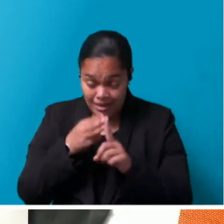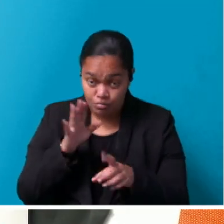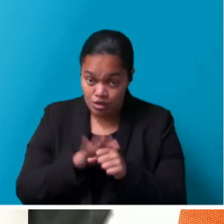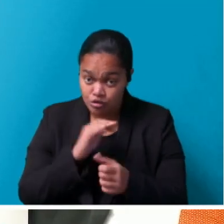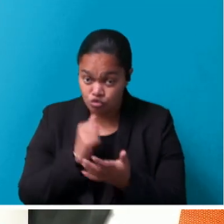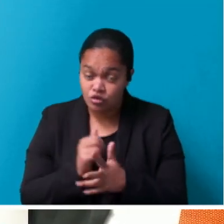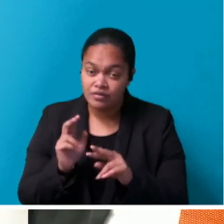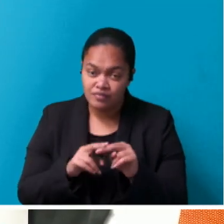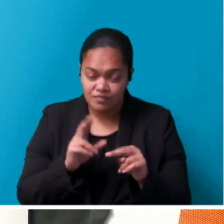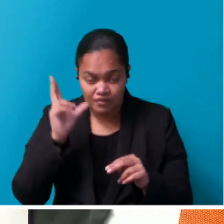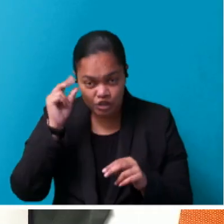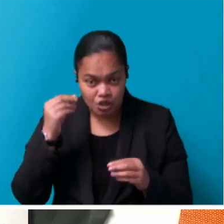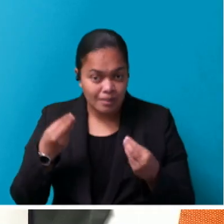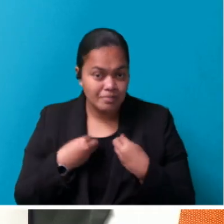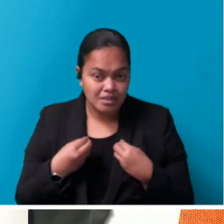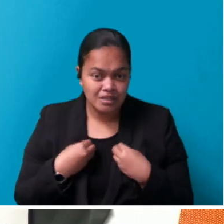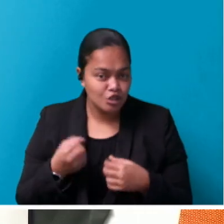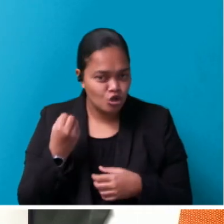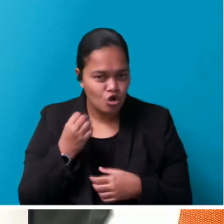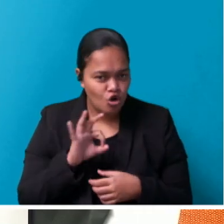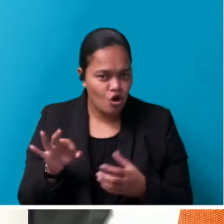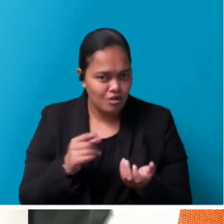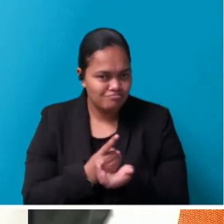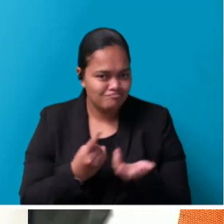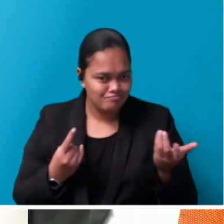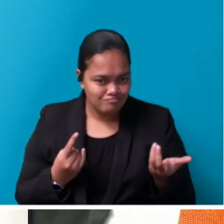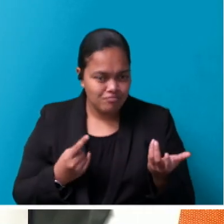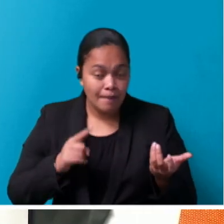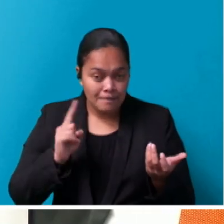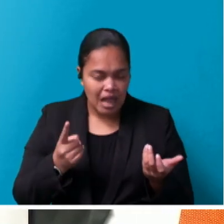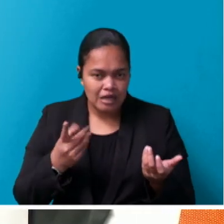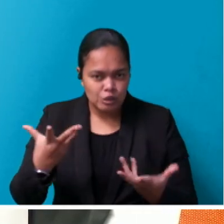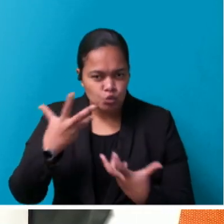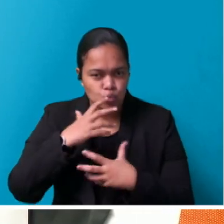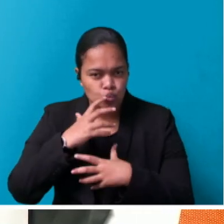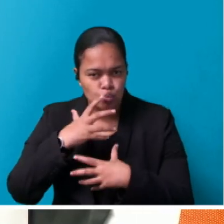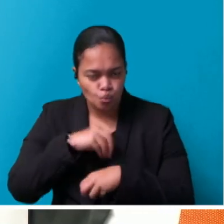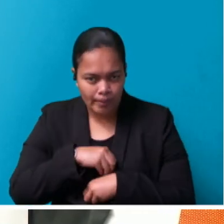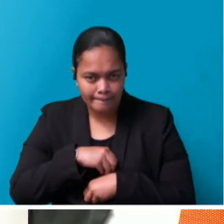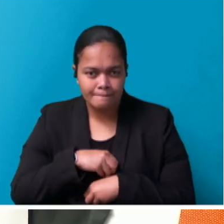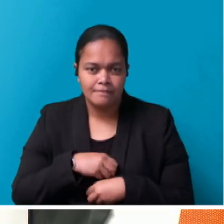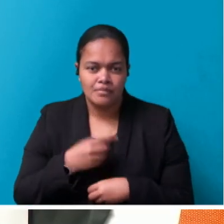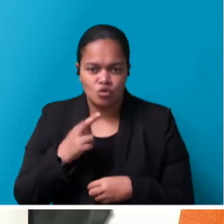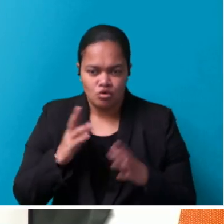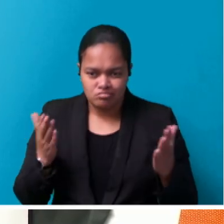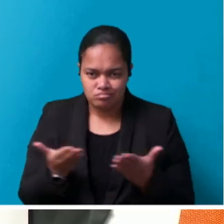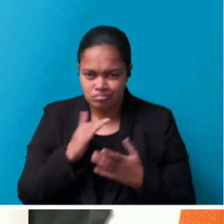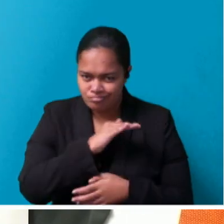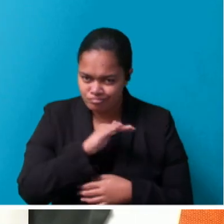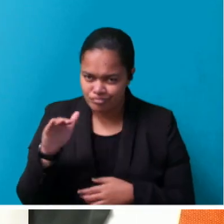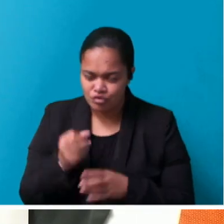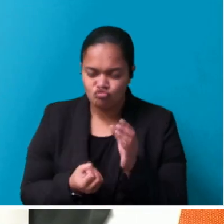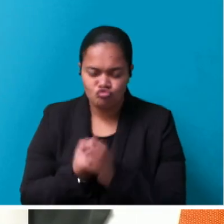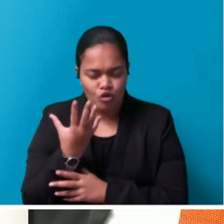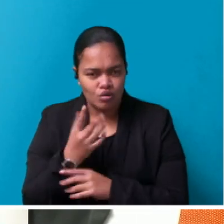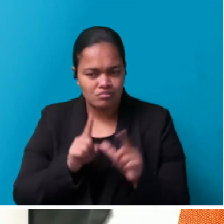that Fijian businesses are not left behind, but instead equipped to harness these innovations for growth,